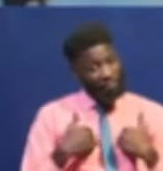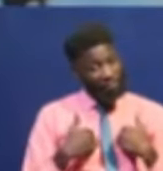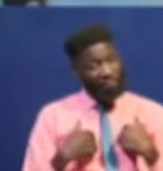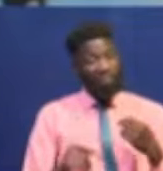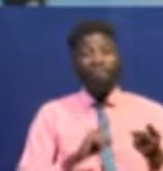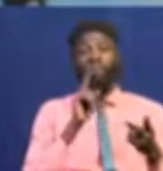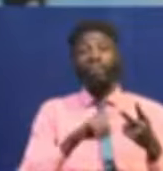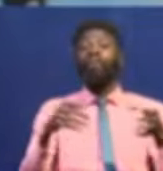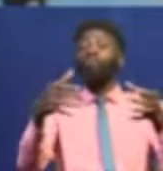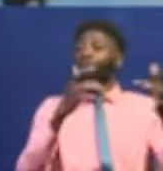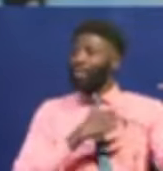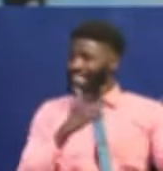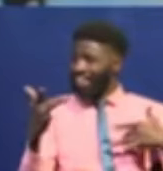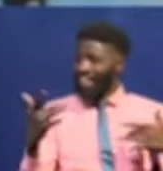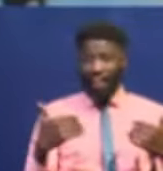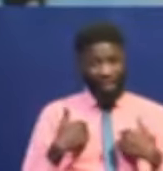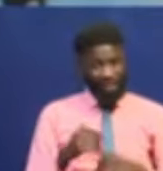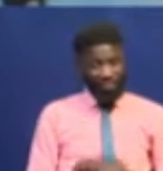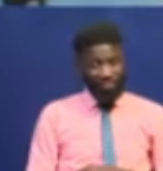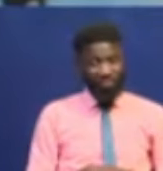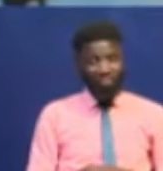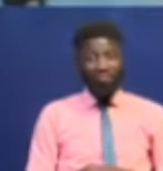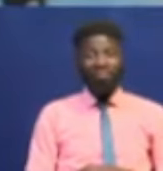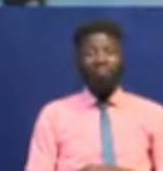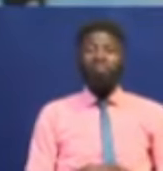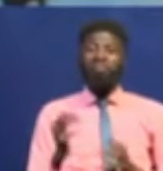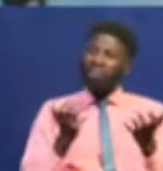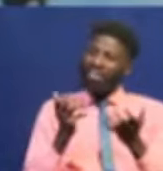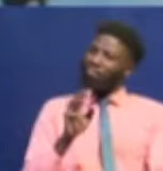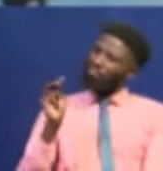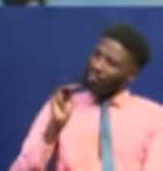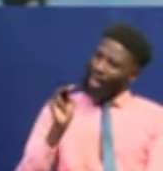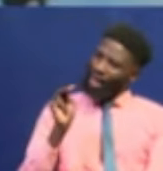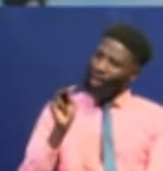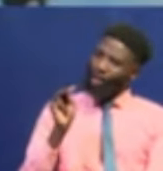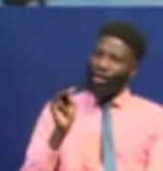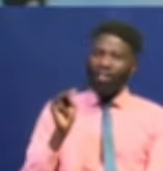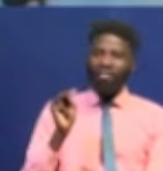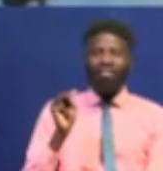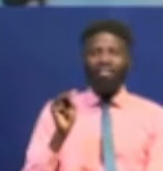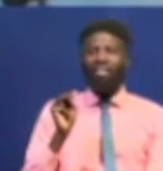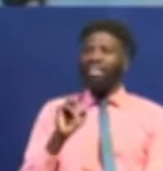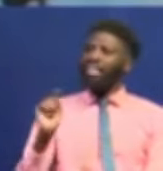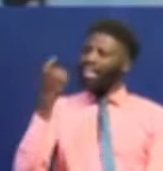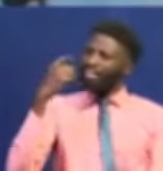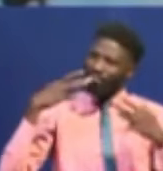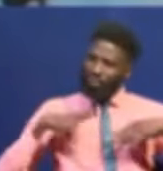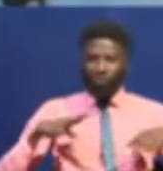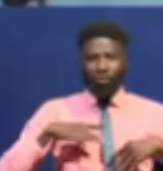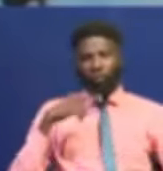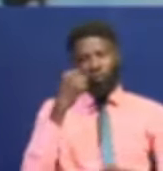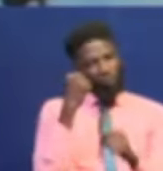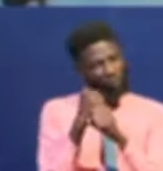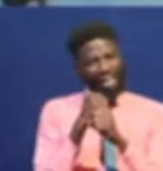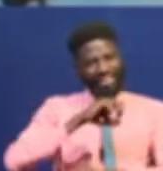concerned that millions of businesses, of Kenyans, hardworking Kenyans,